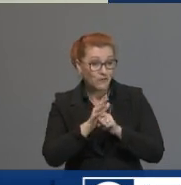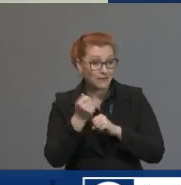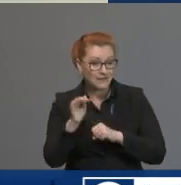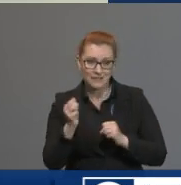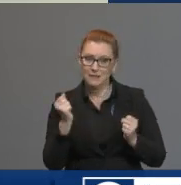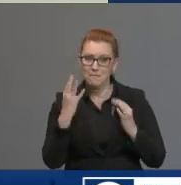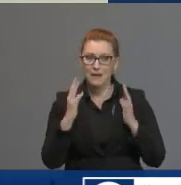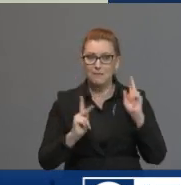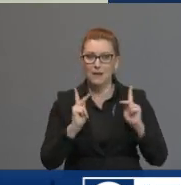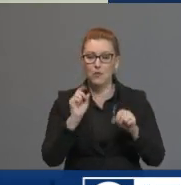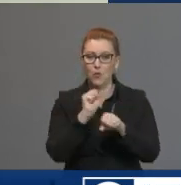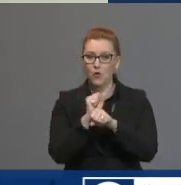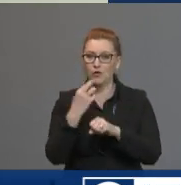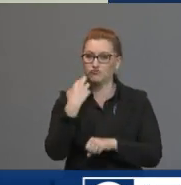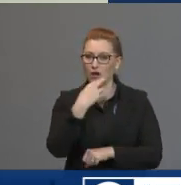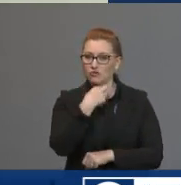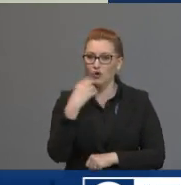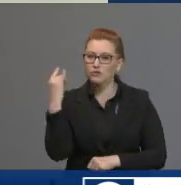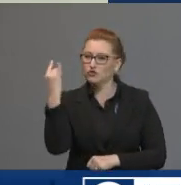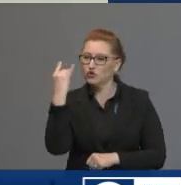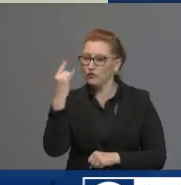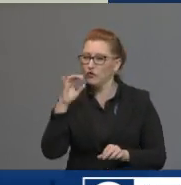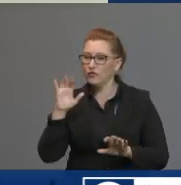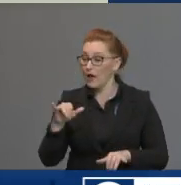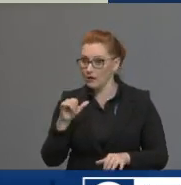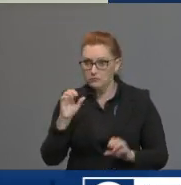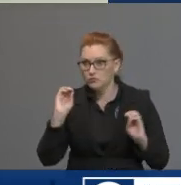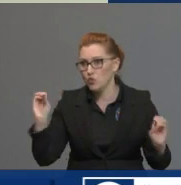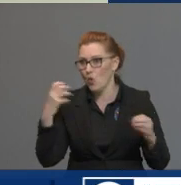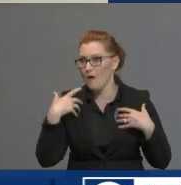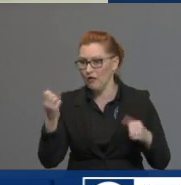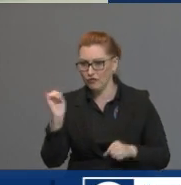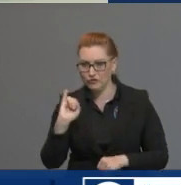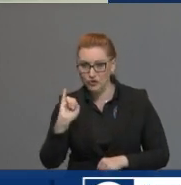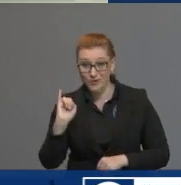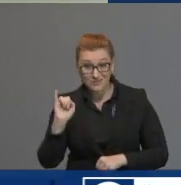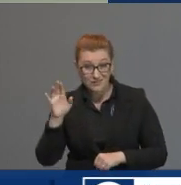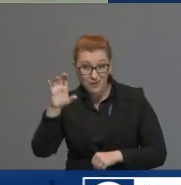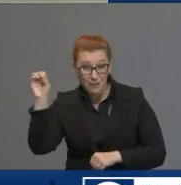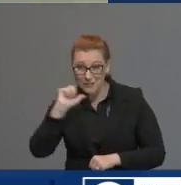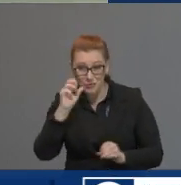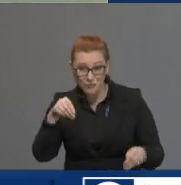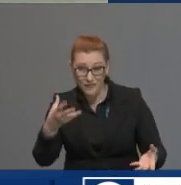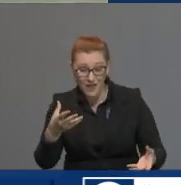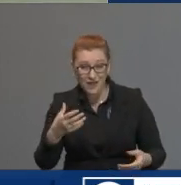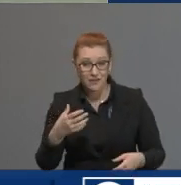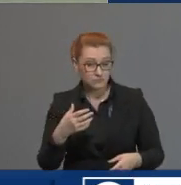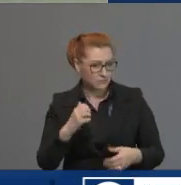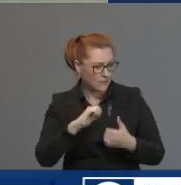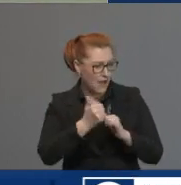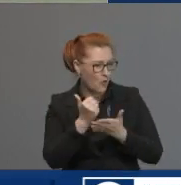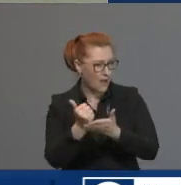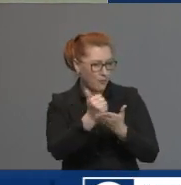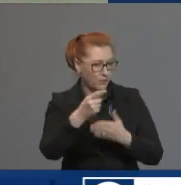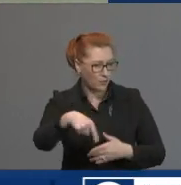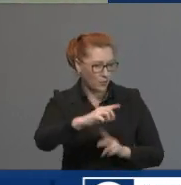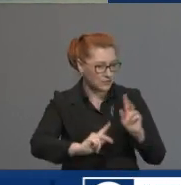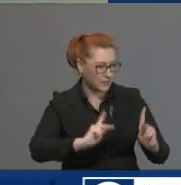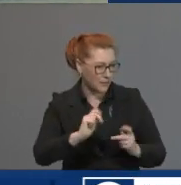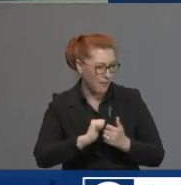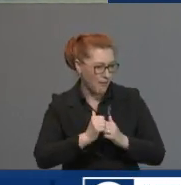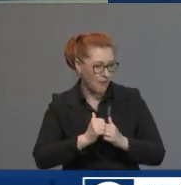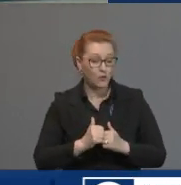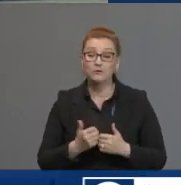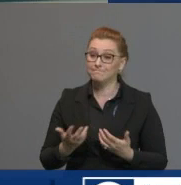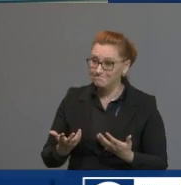have health insurance. A lot of these restaurants, they do not provide health care insurance. Any thought about how to assist them moving forward?